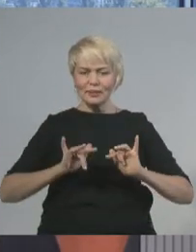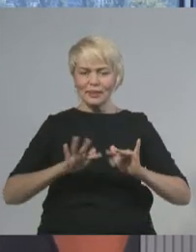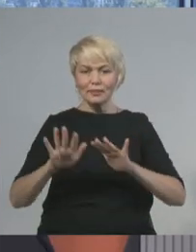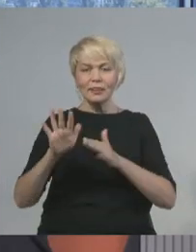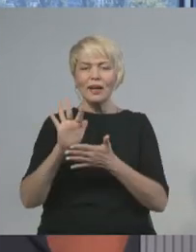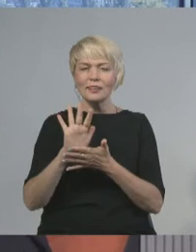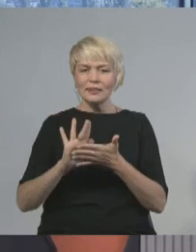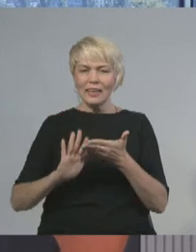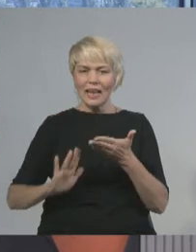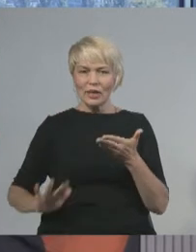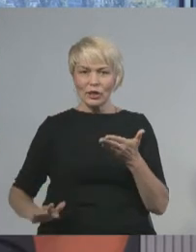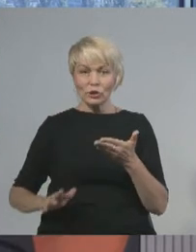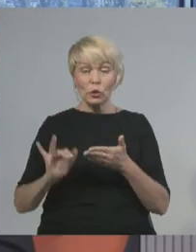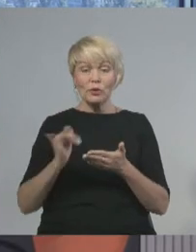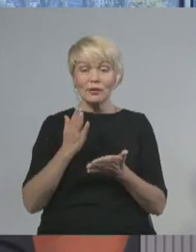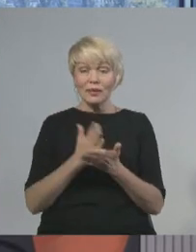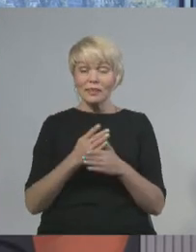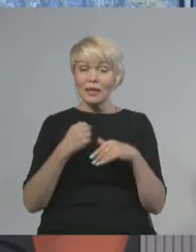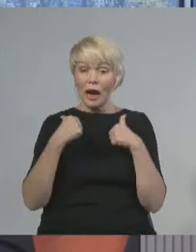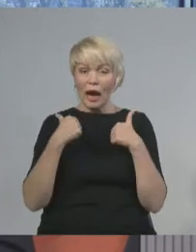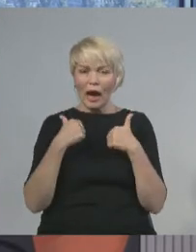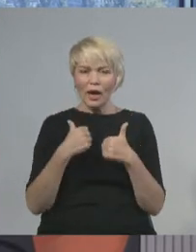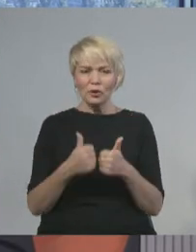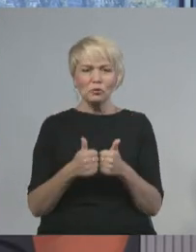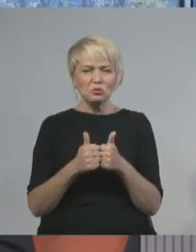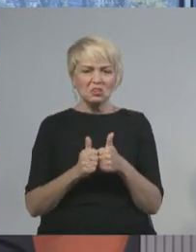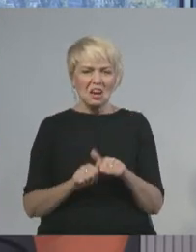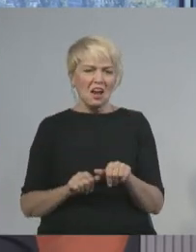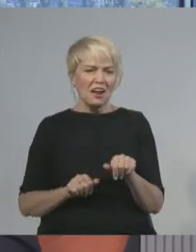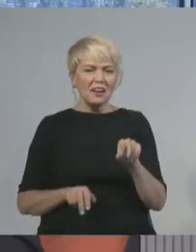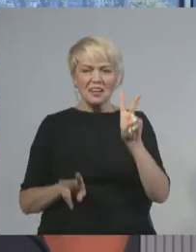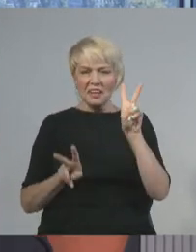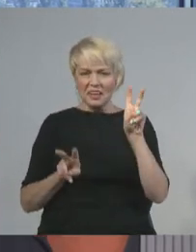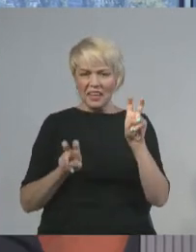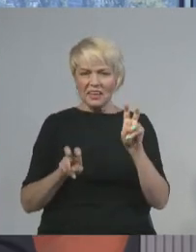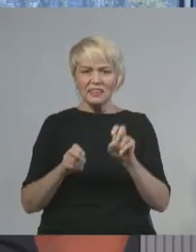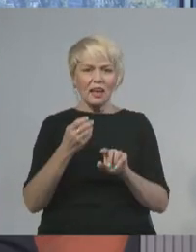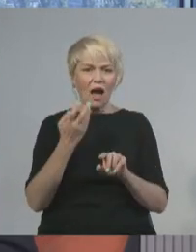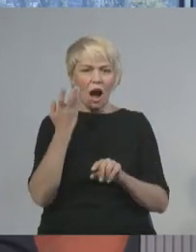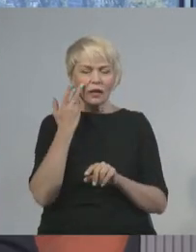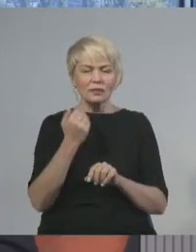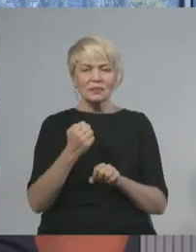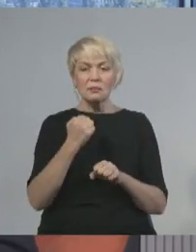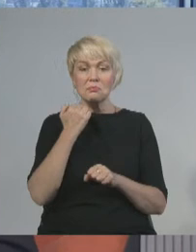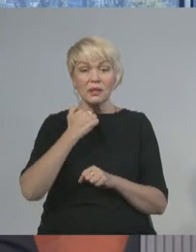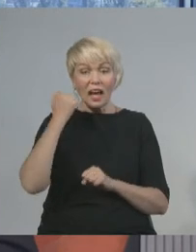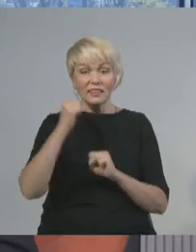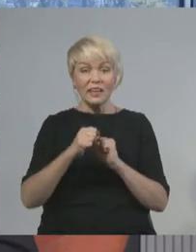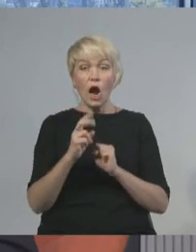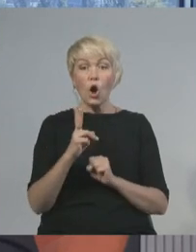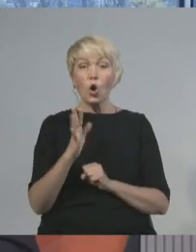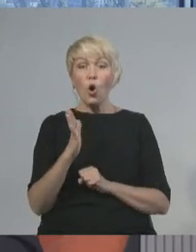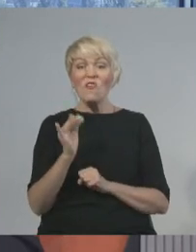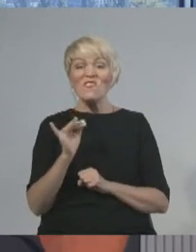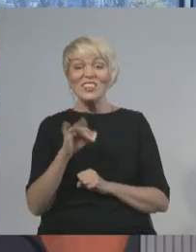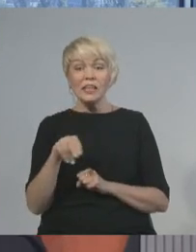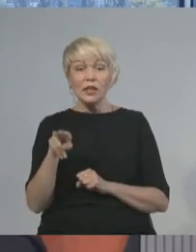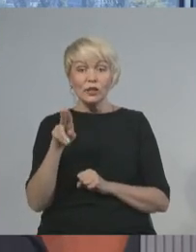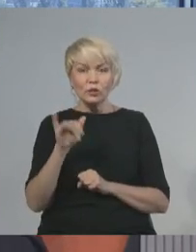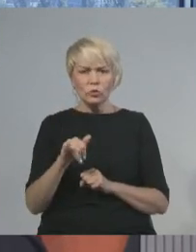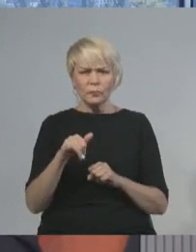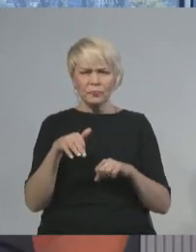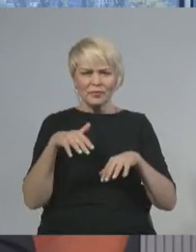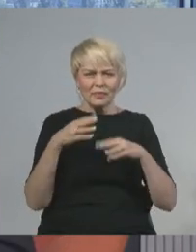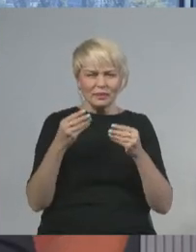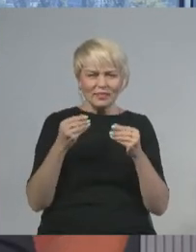might impact of the life of this person you will help there are excellent cases when thanks to covet 19